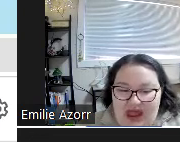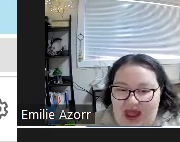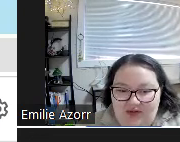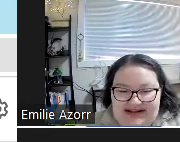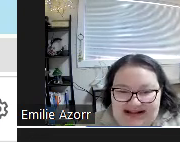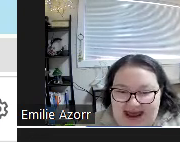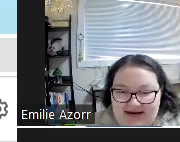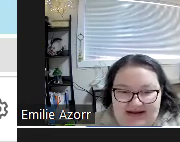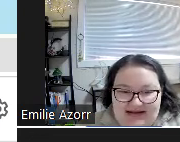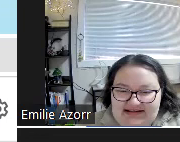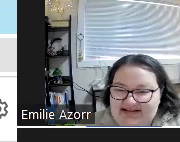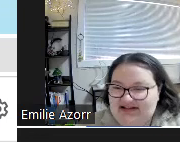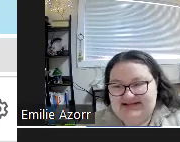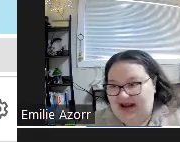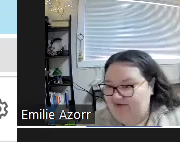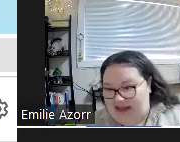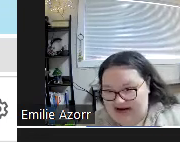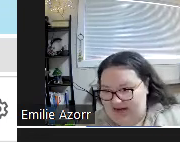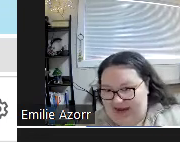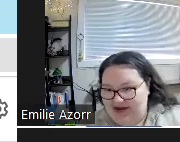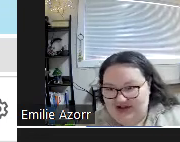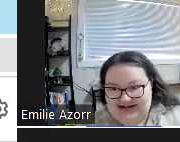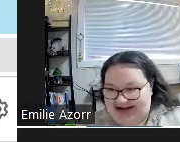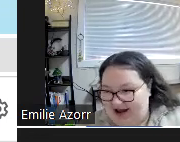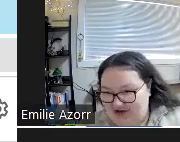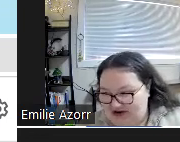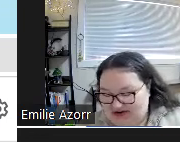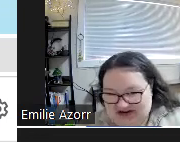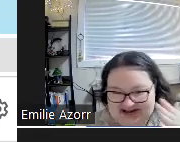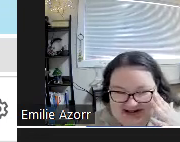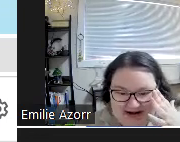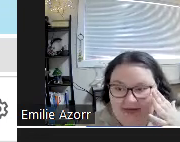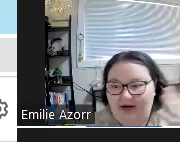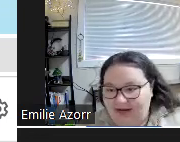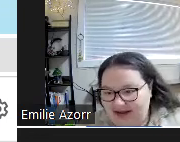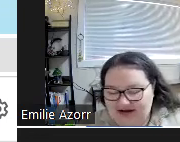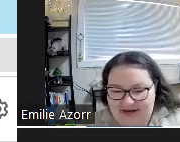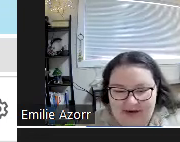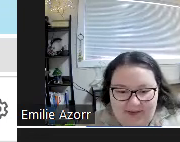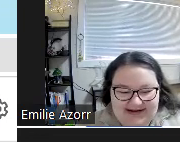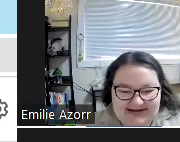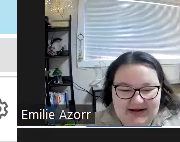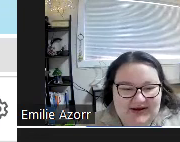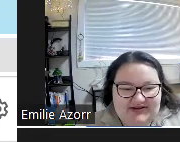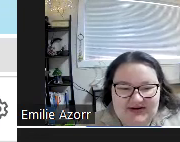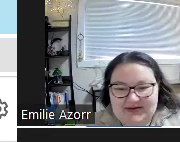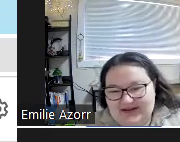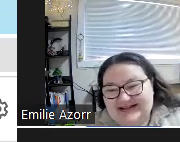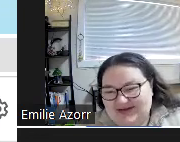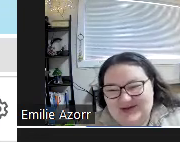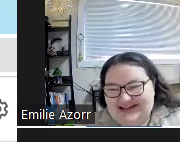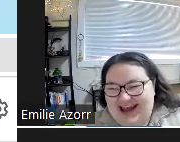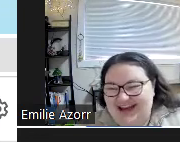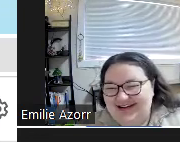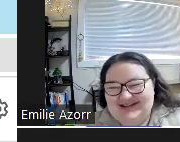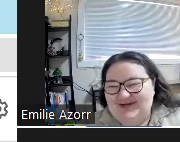here. And once again, this is just kind of a landing page. It doesn't have the resources on it, but it'll link you to the other one. So